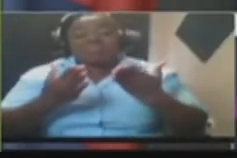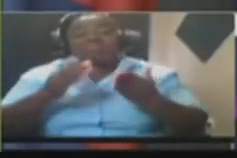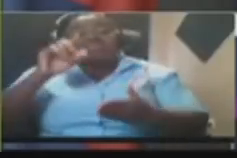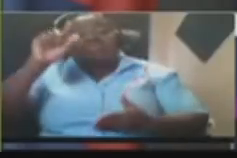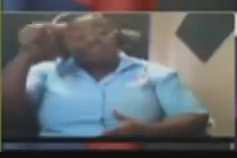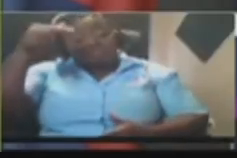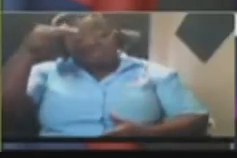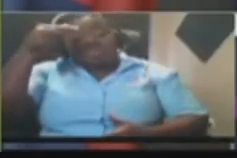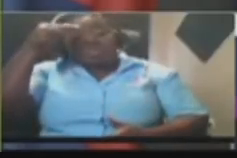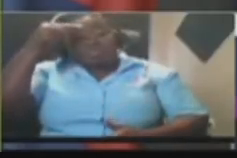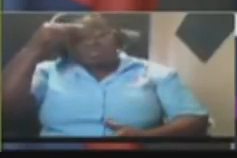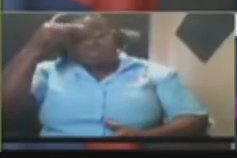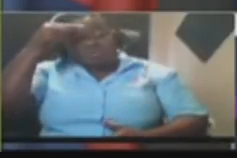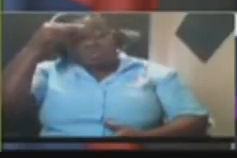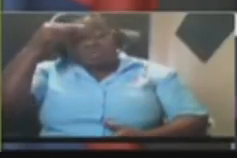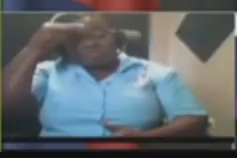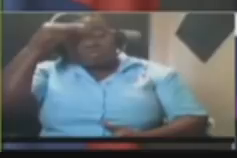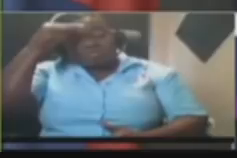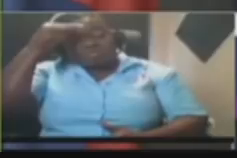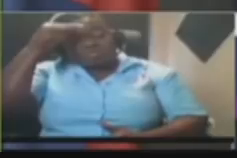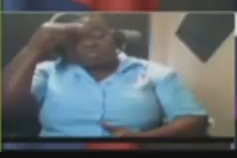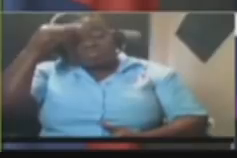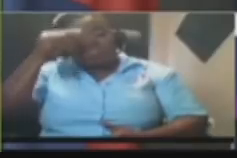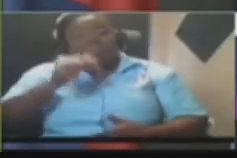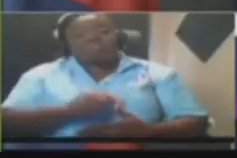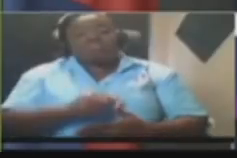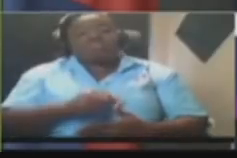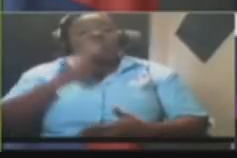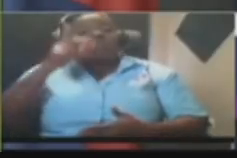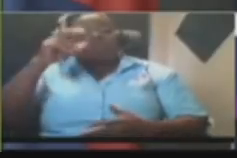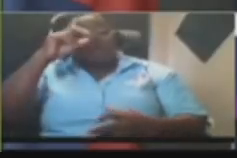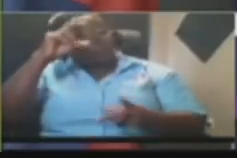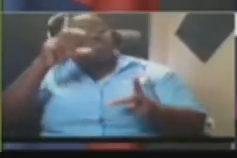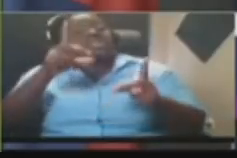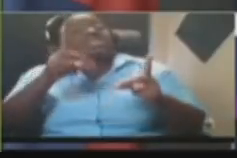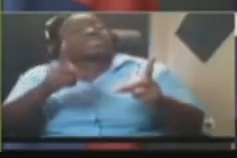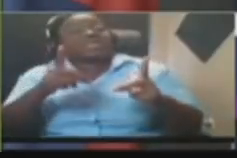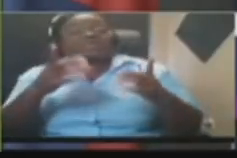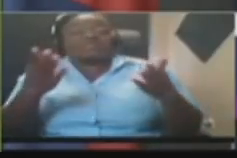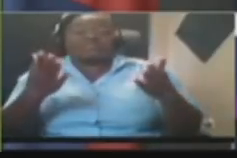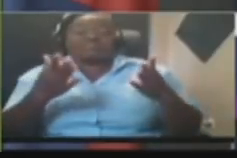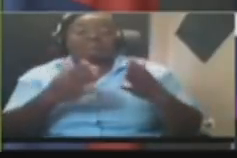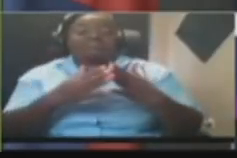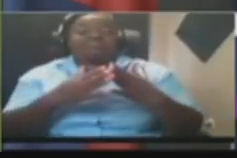in the world, facing that condition, will have to act. And at other